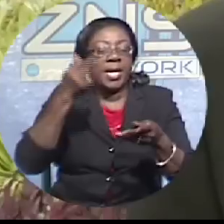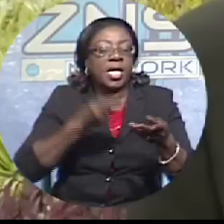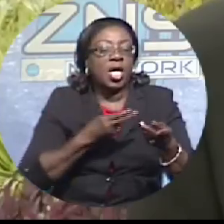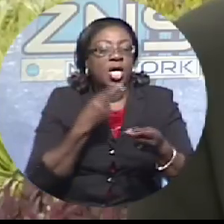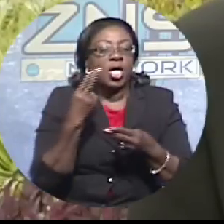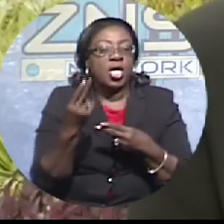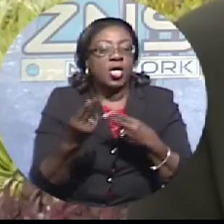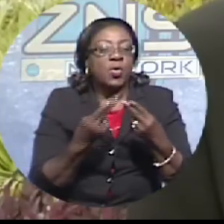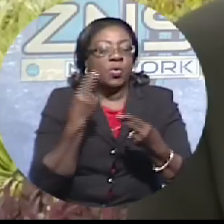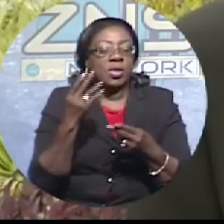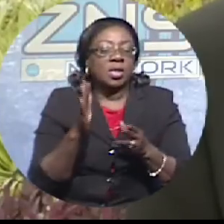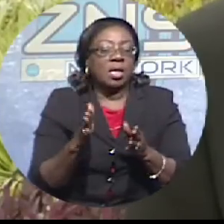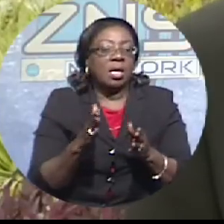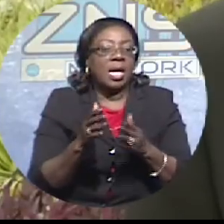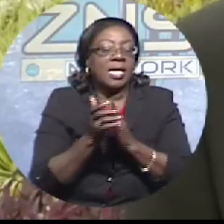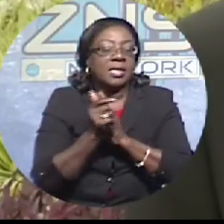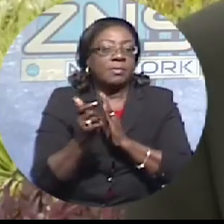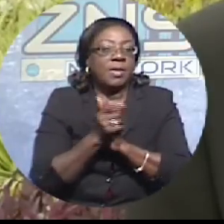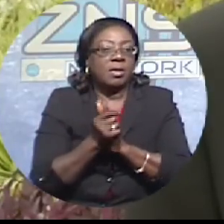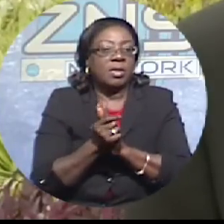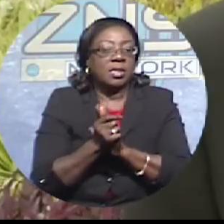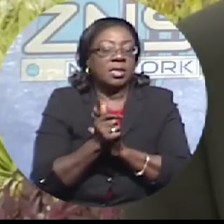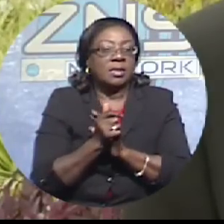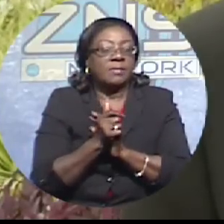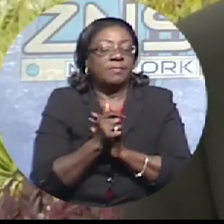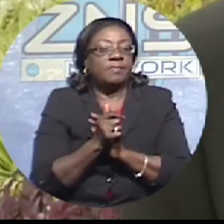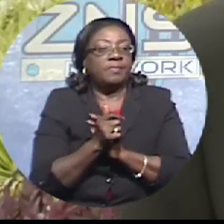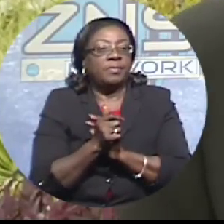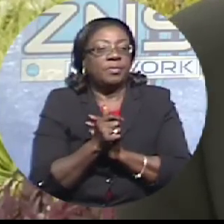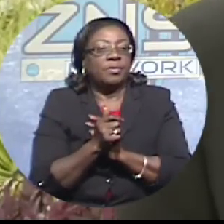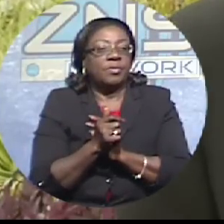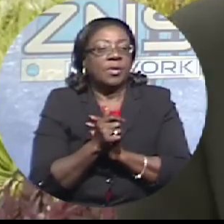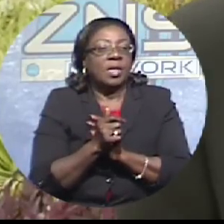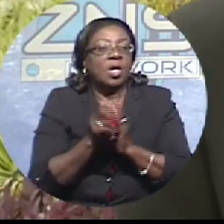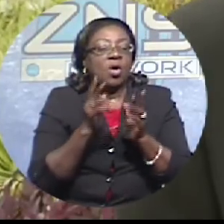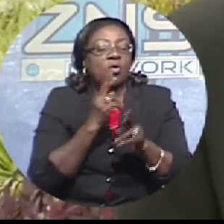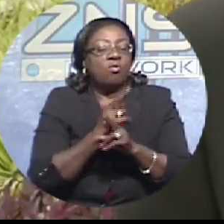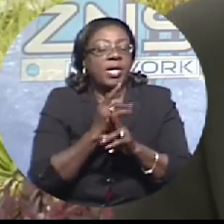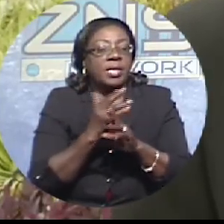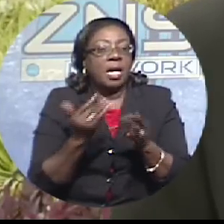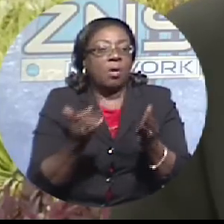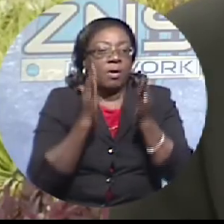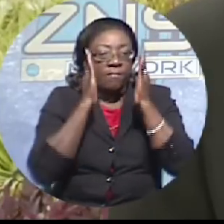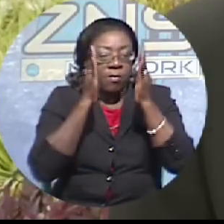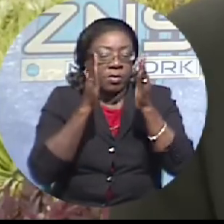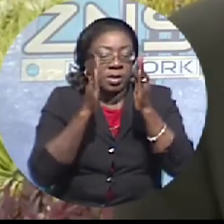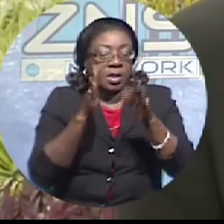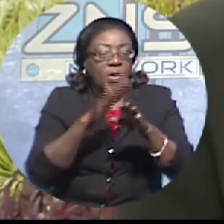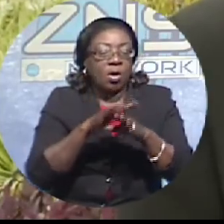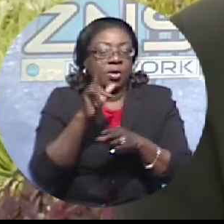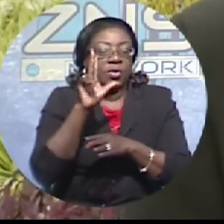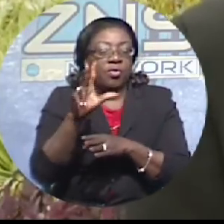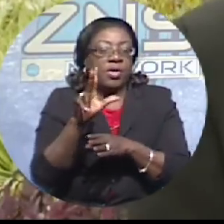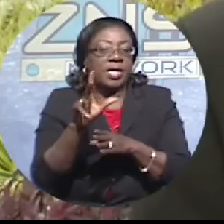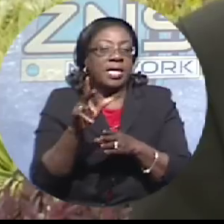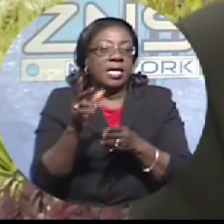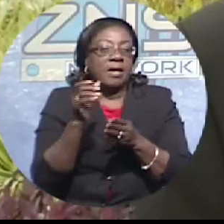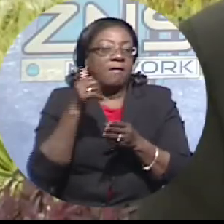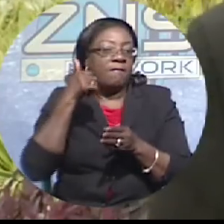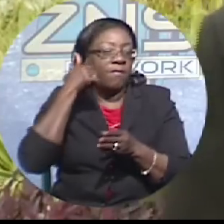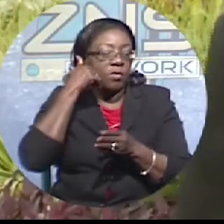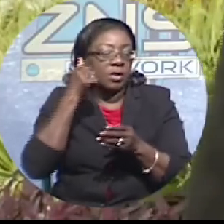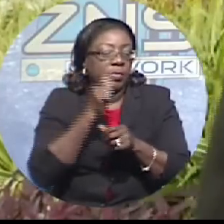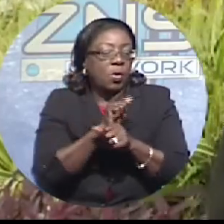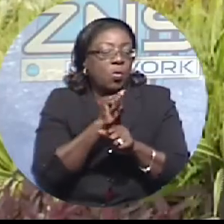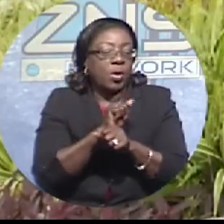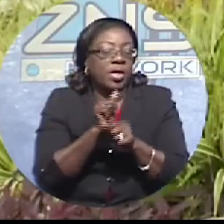for it. And any particular devices that you're pushing at this particular point? Right now we're focusing on 3 devices LTE that we're working together with